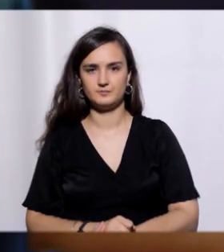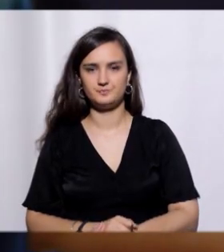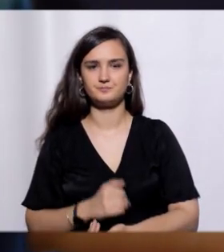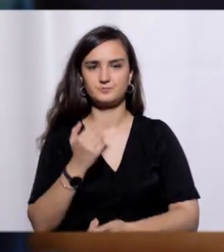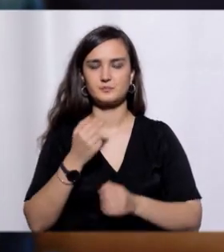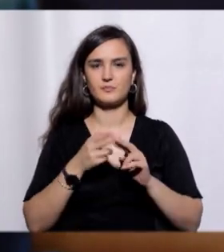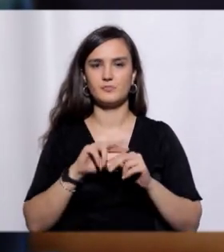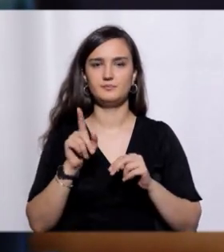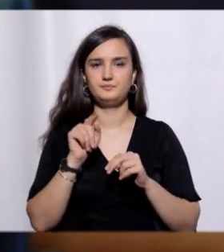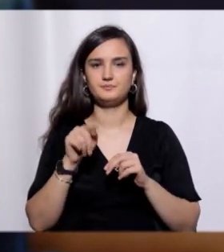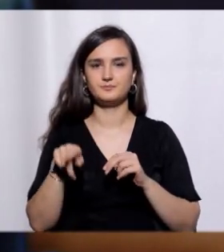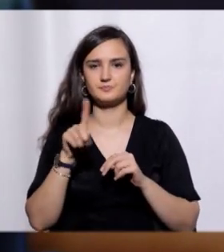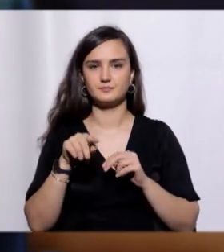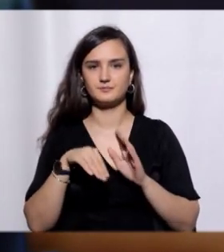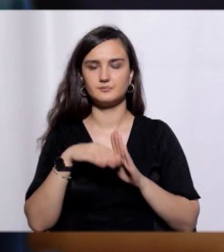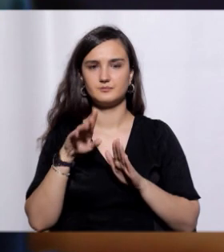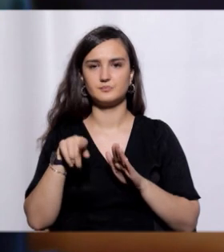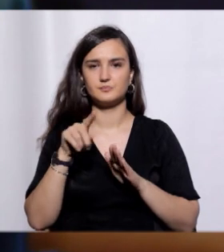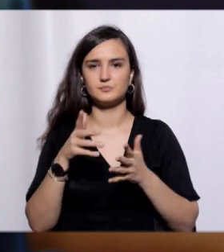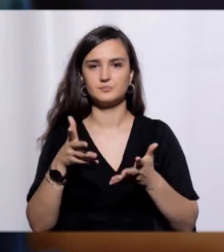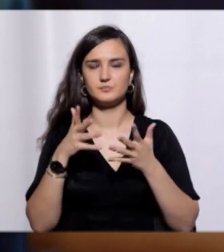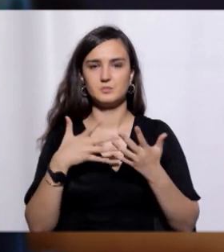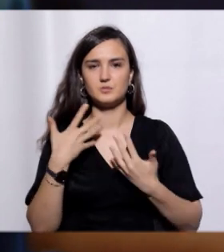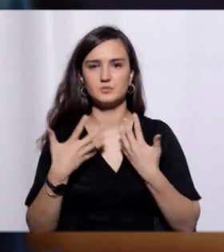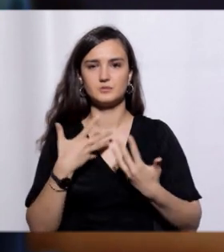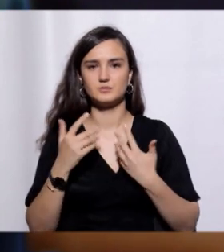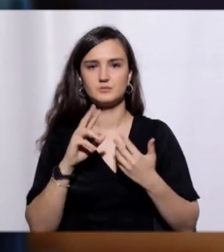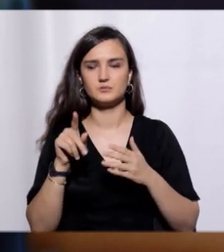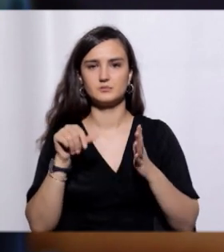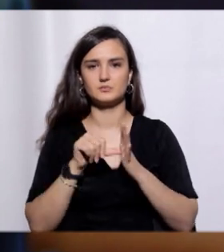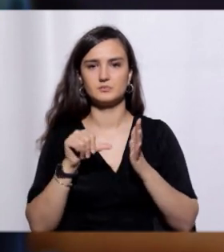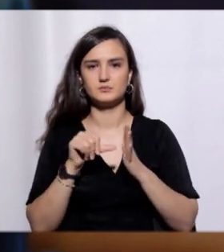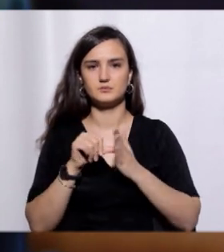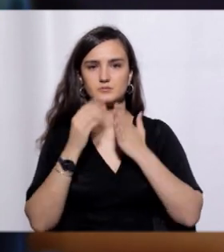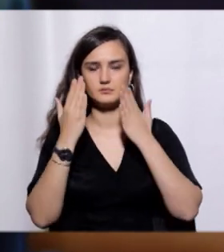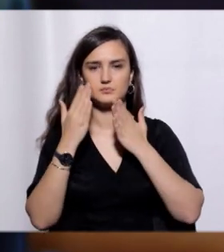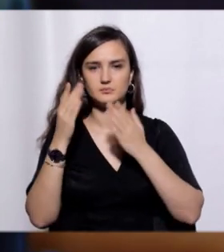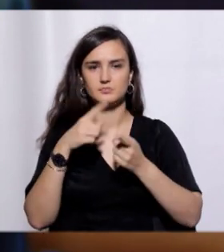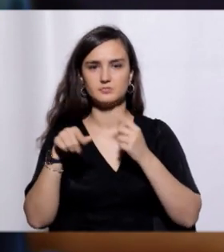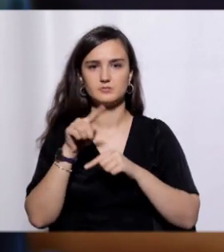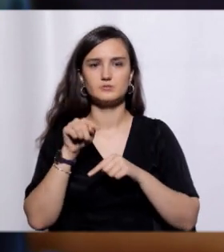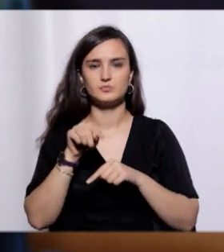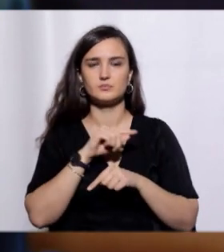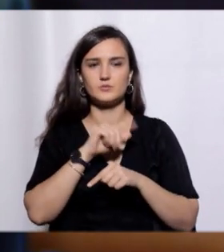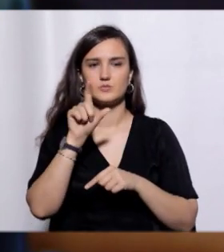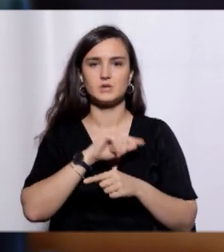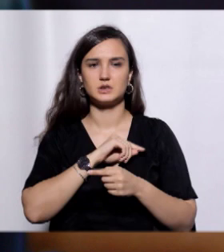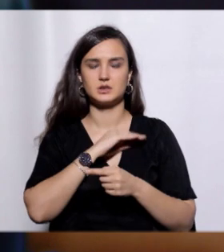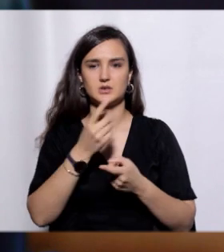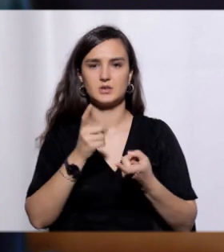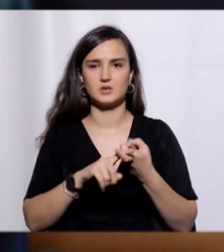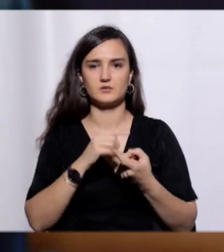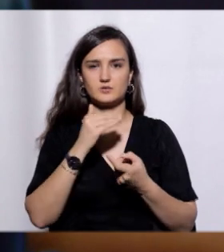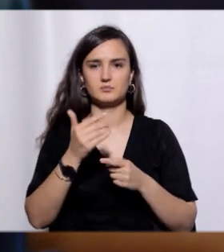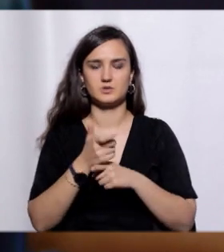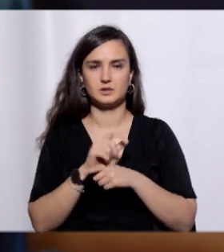Yes, because it makes the plot more realistic, more emotional, and it helps the readers to relate to the characters. I would